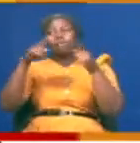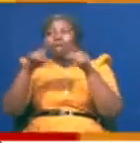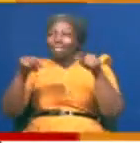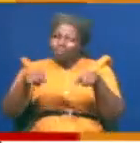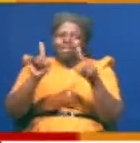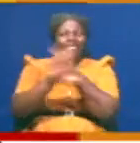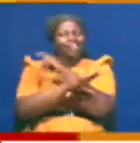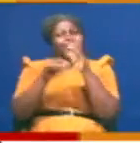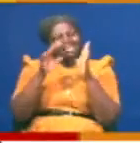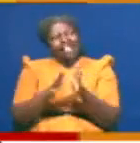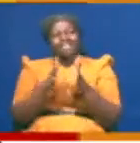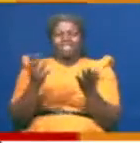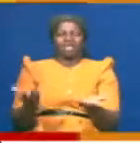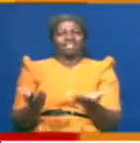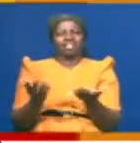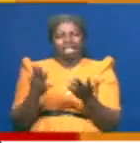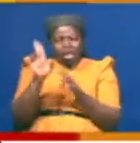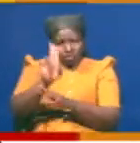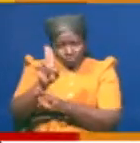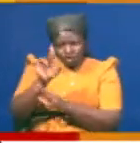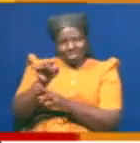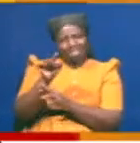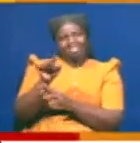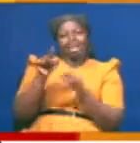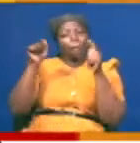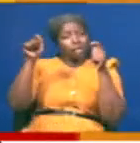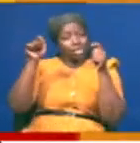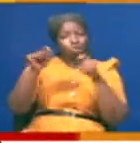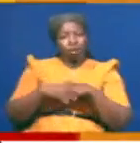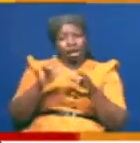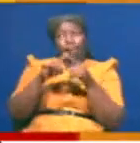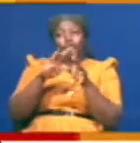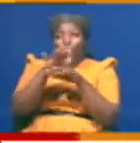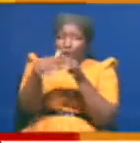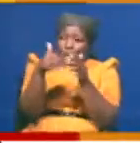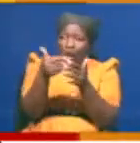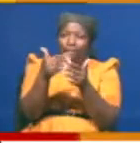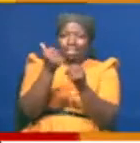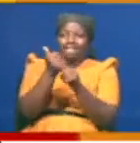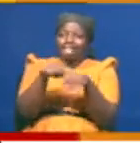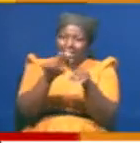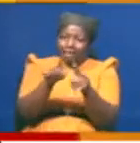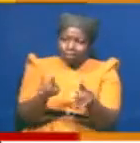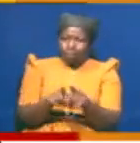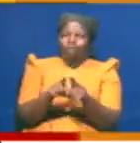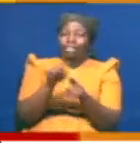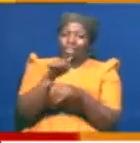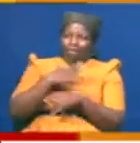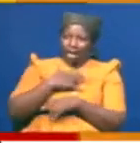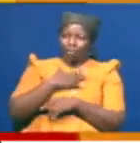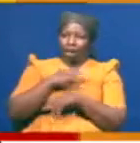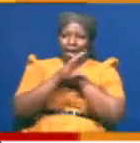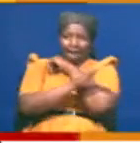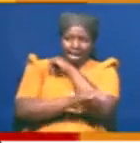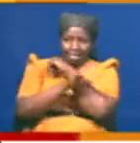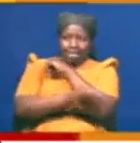there, there are looters there, they take advantage of this. But all the years, the same thing. This is our country. We look where